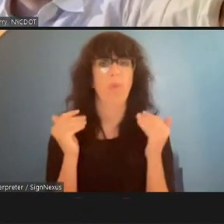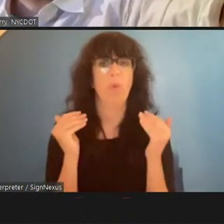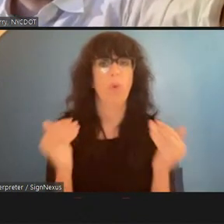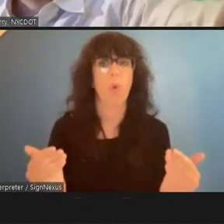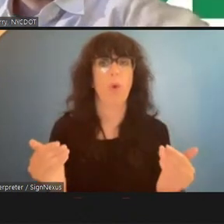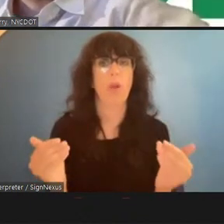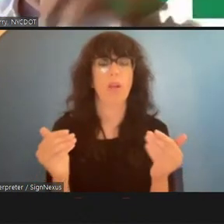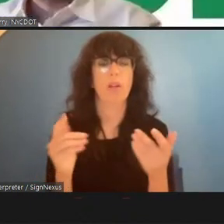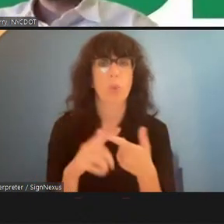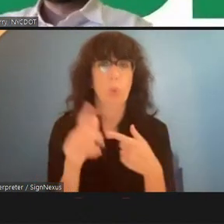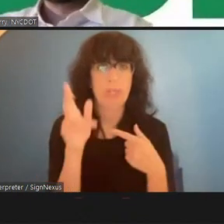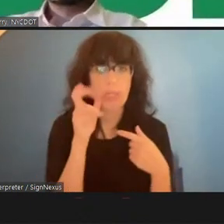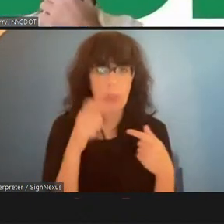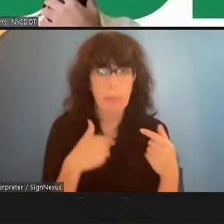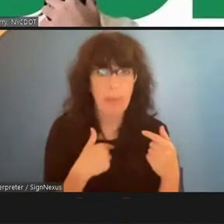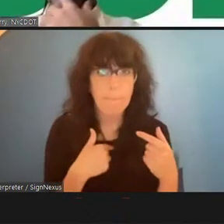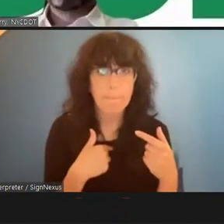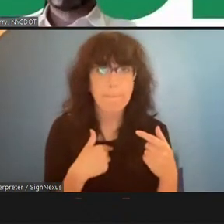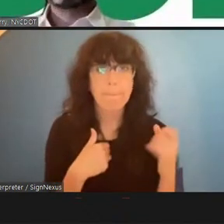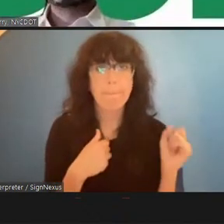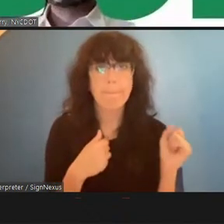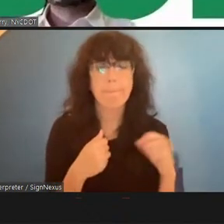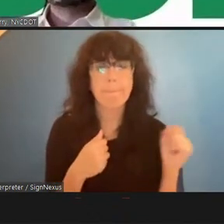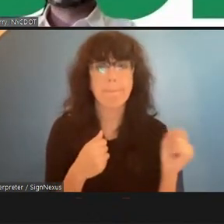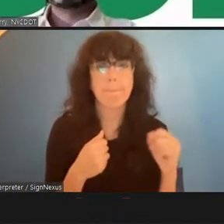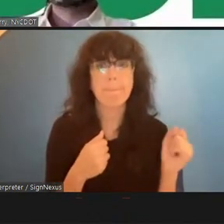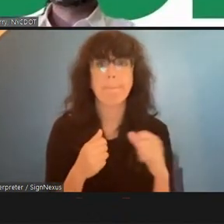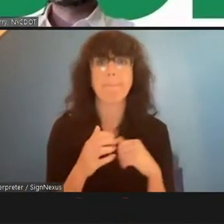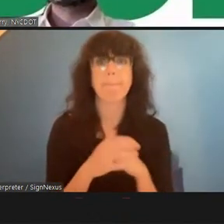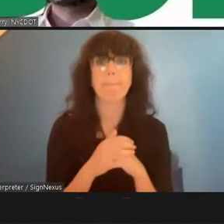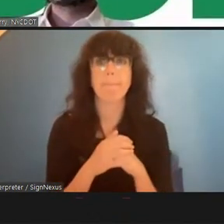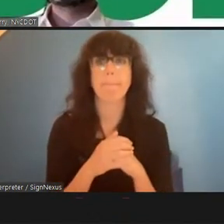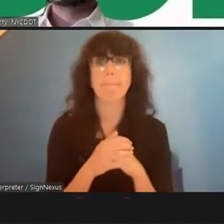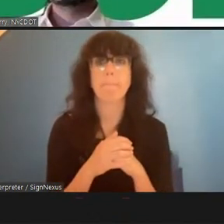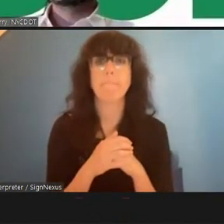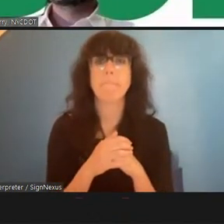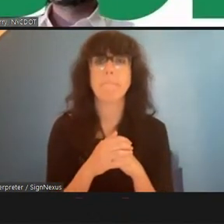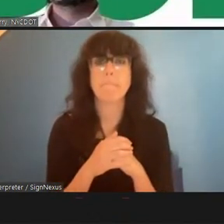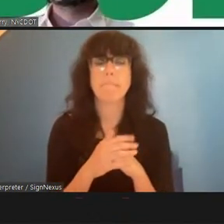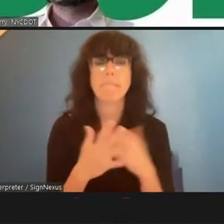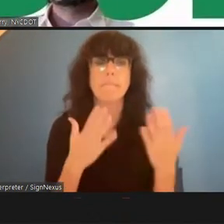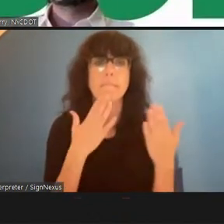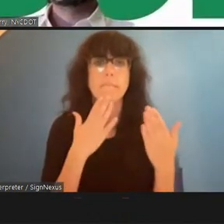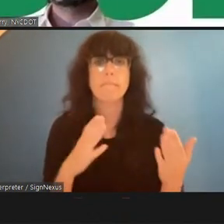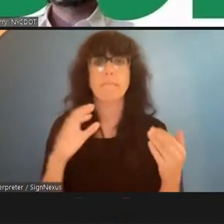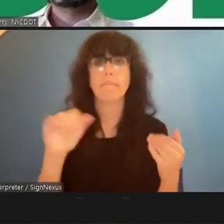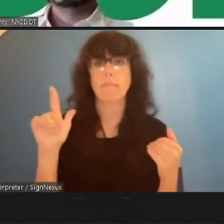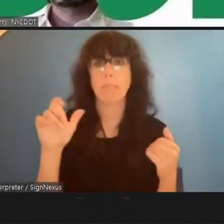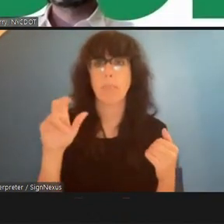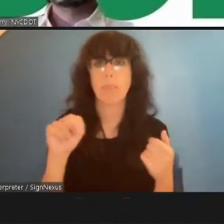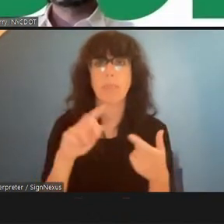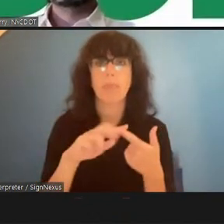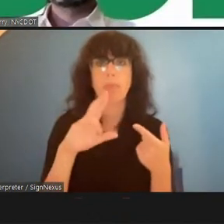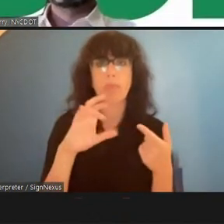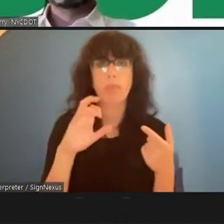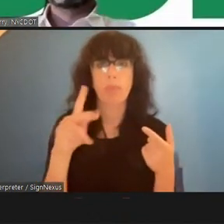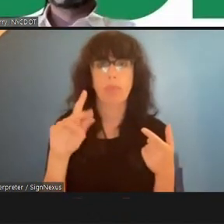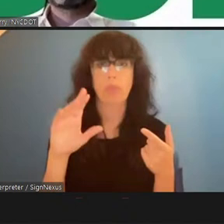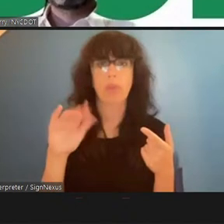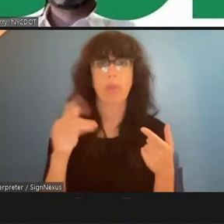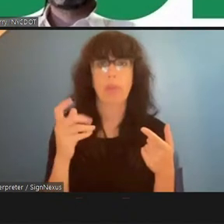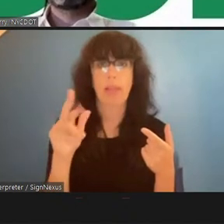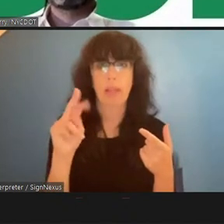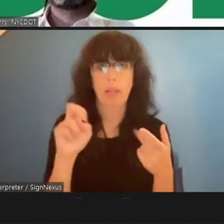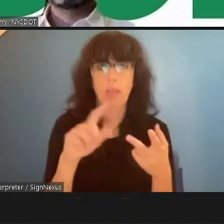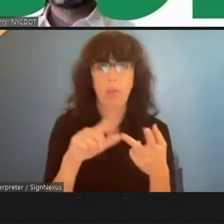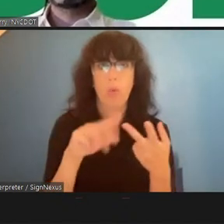um you guys can hear me yes we can okay great uh thank you allison rick katherine will